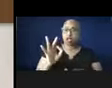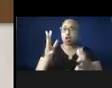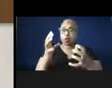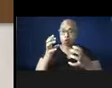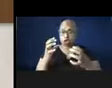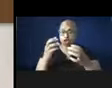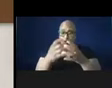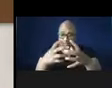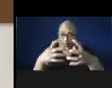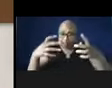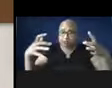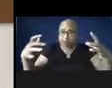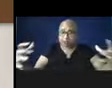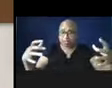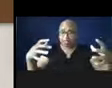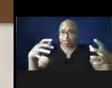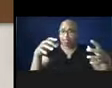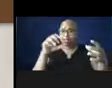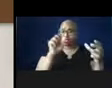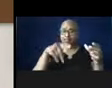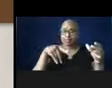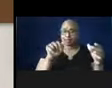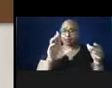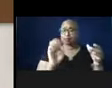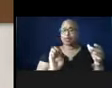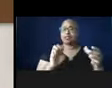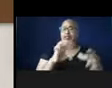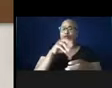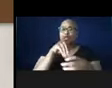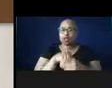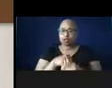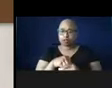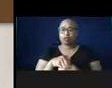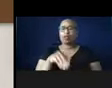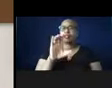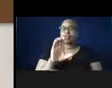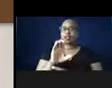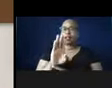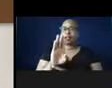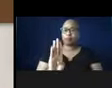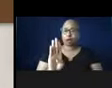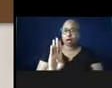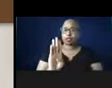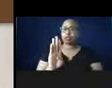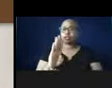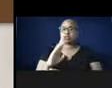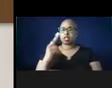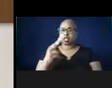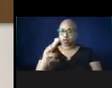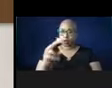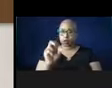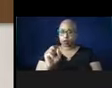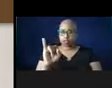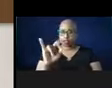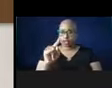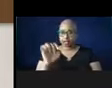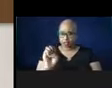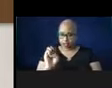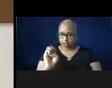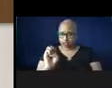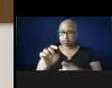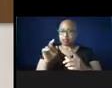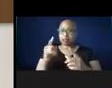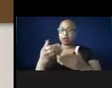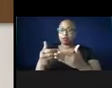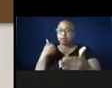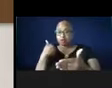to include Clara Bart National Historic Site that sits right there. Historically, Glen Echo Park was an amusement park. We still have the